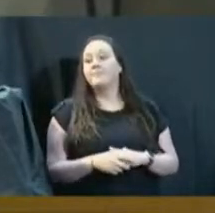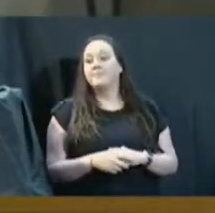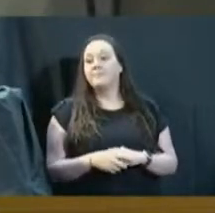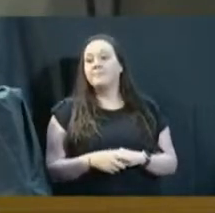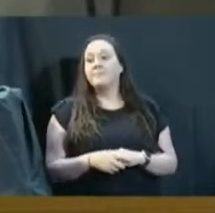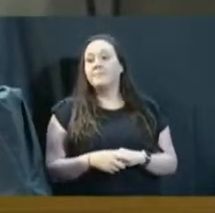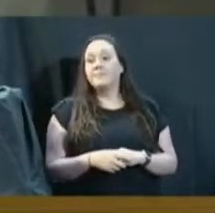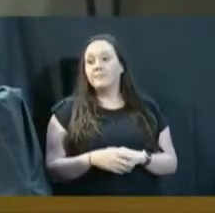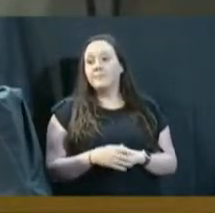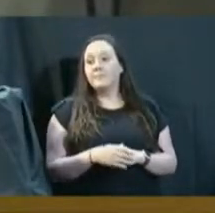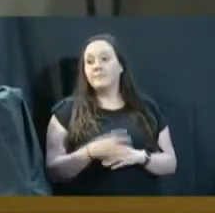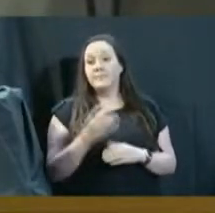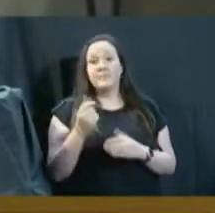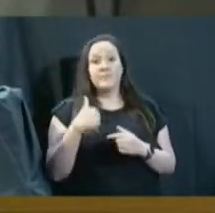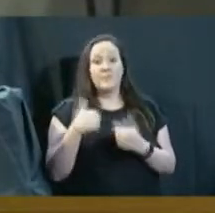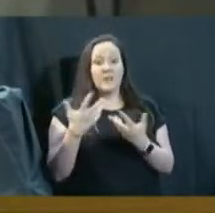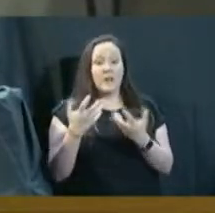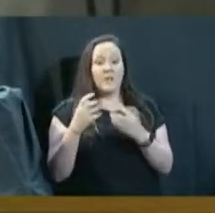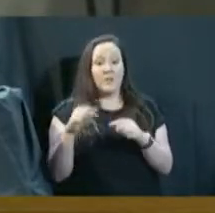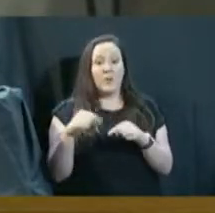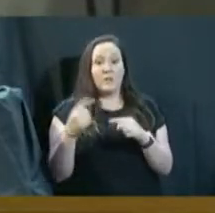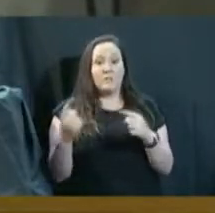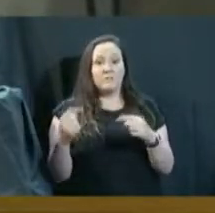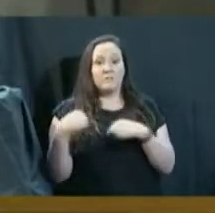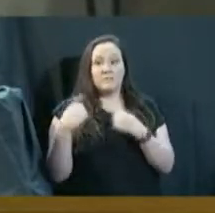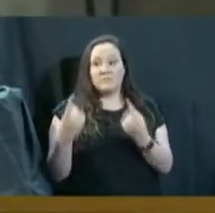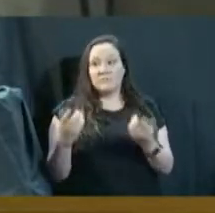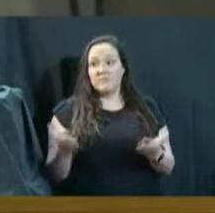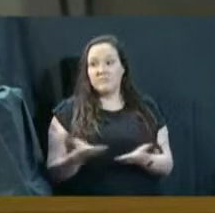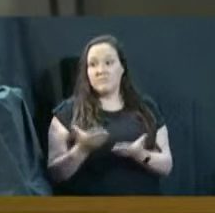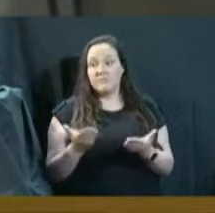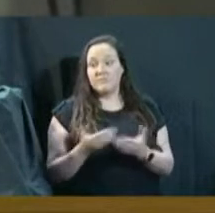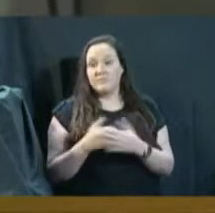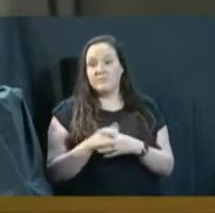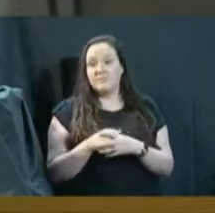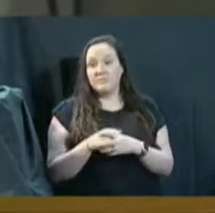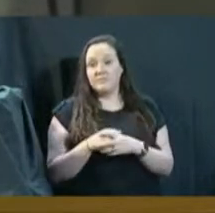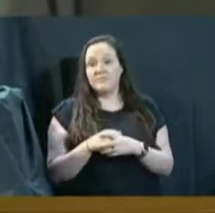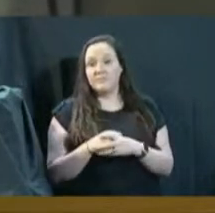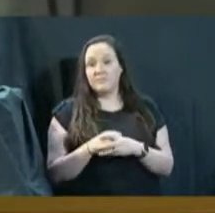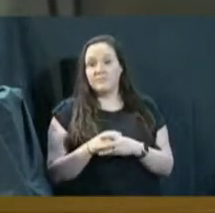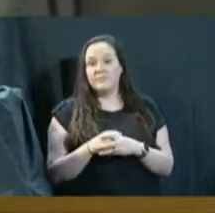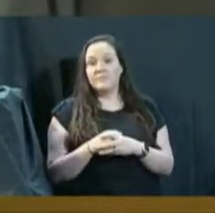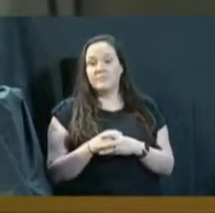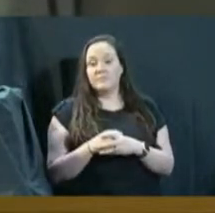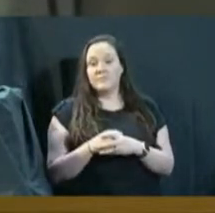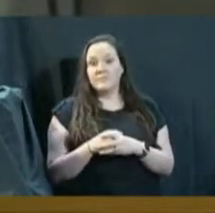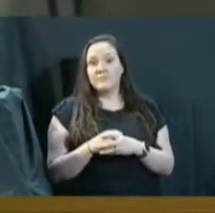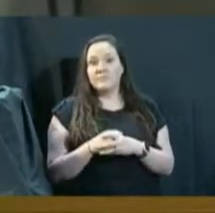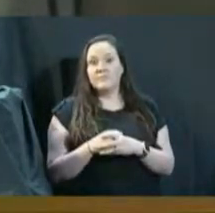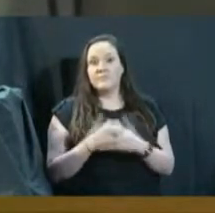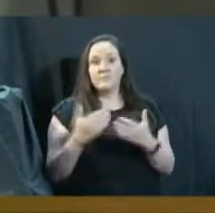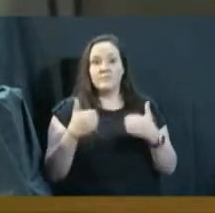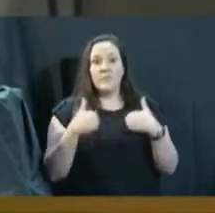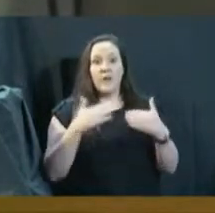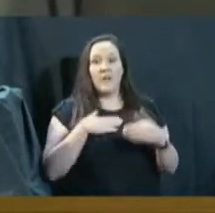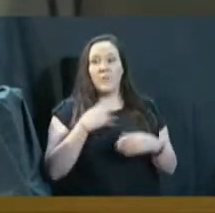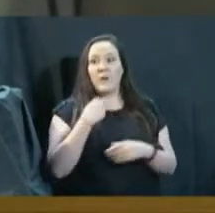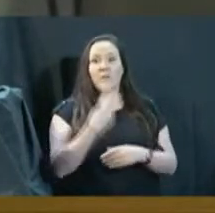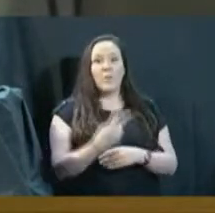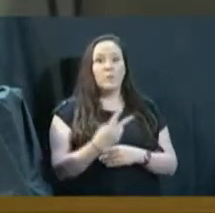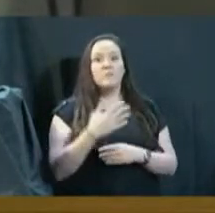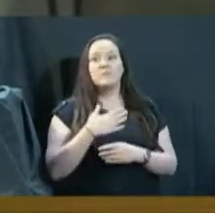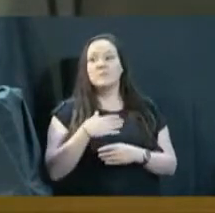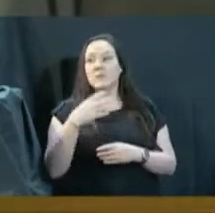And I'm delighted to be here, delighted to be able to add my voice and my expertise